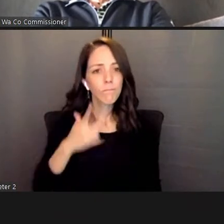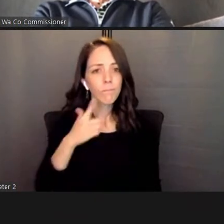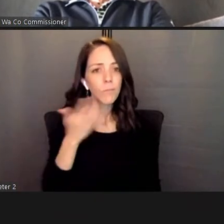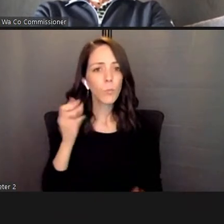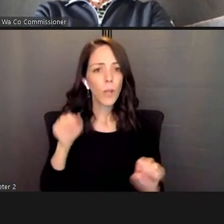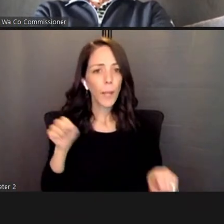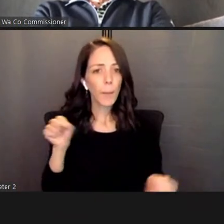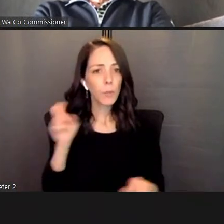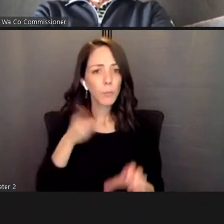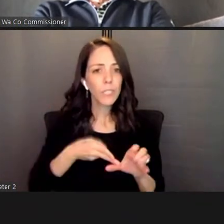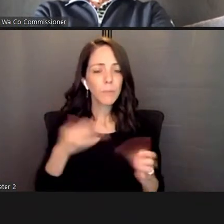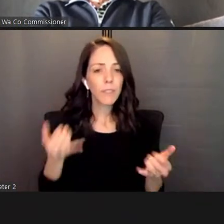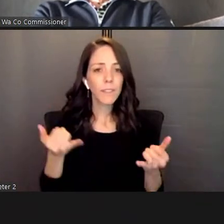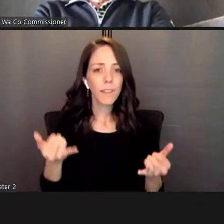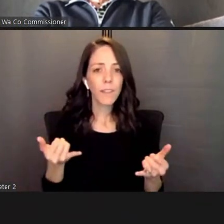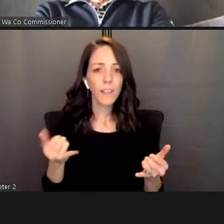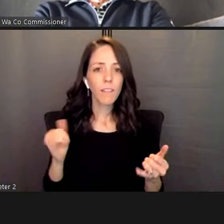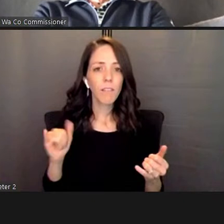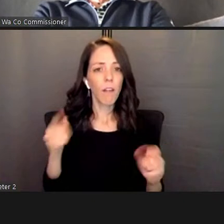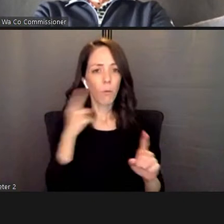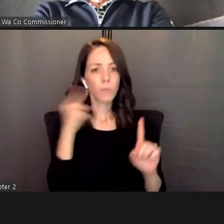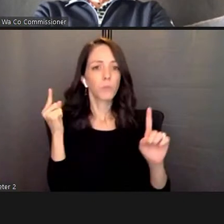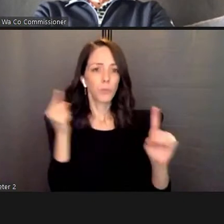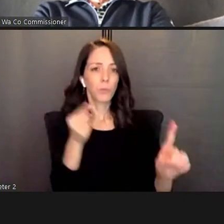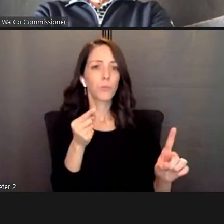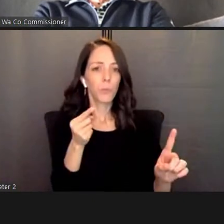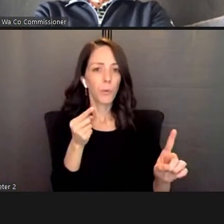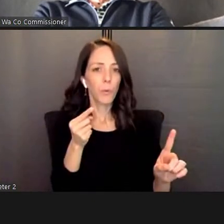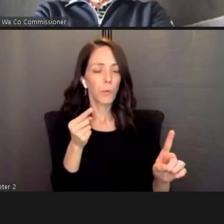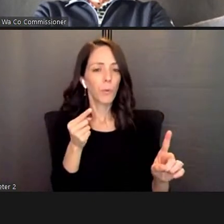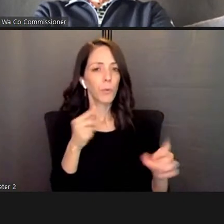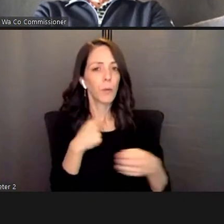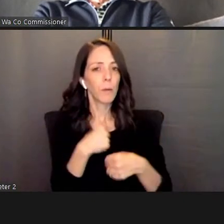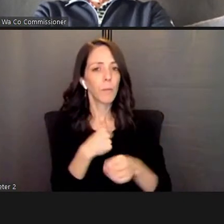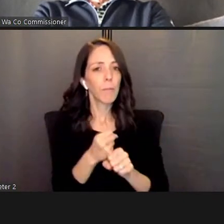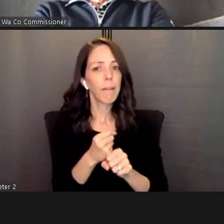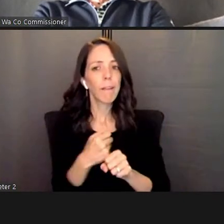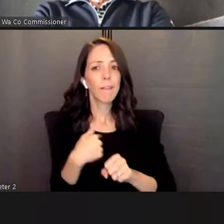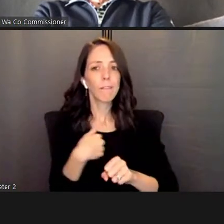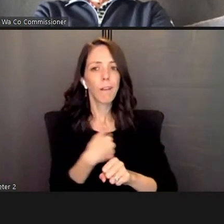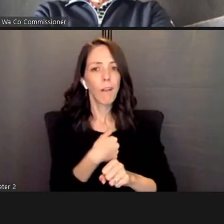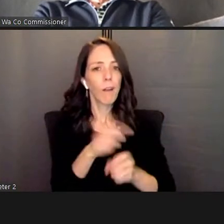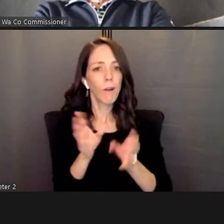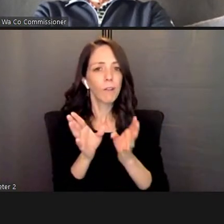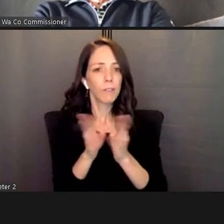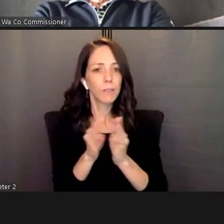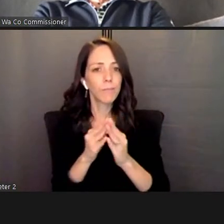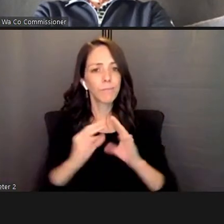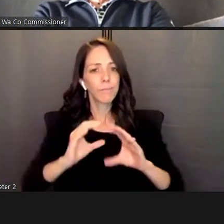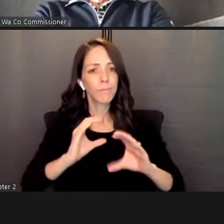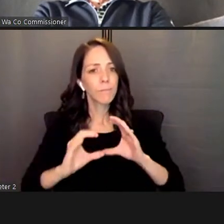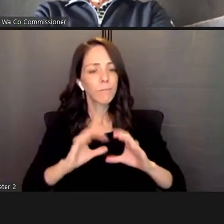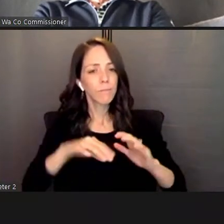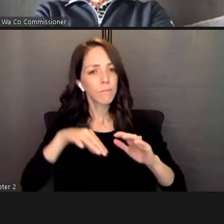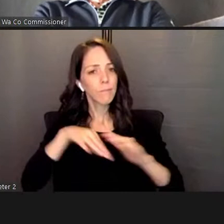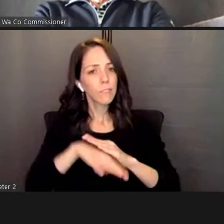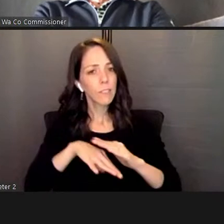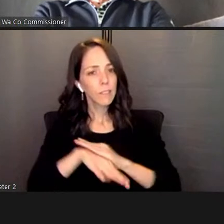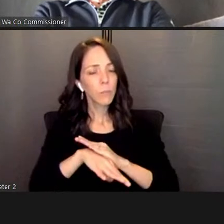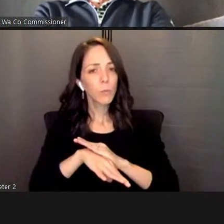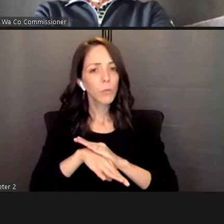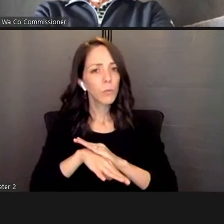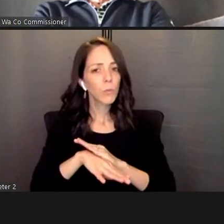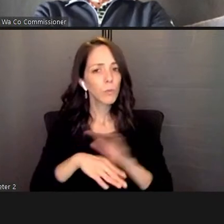the intention to, make our platforms and our communications accessible. So I'm glad to hear as a